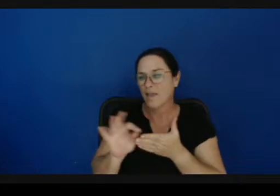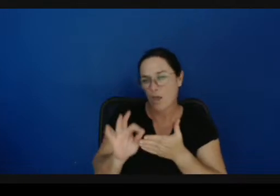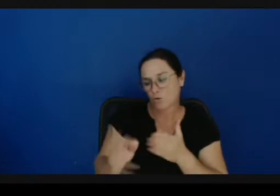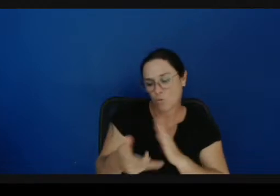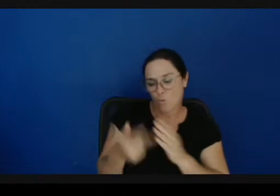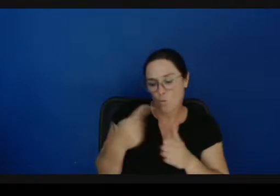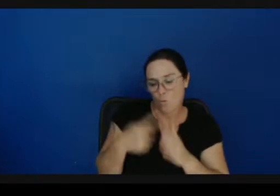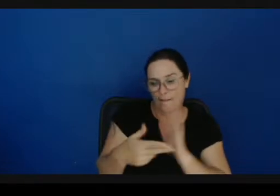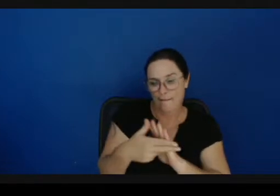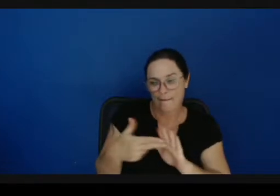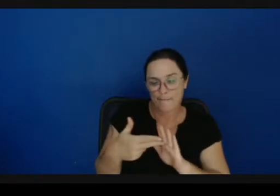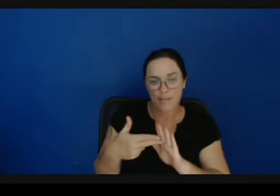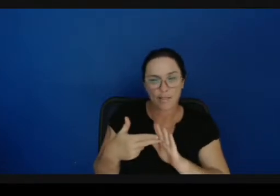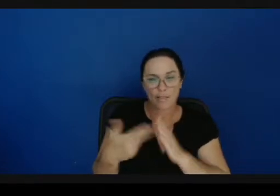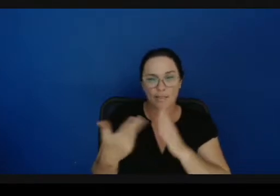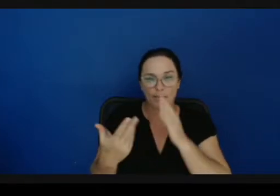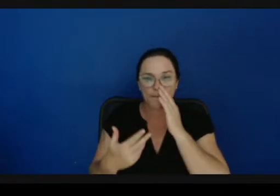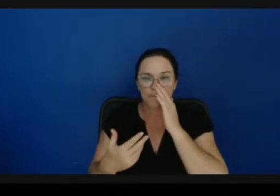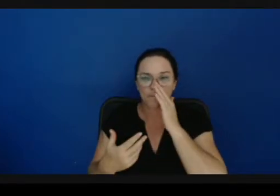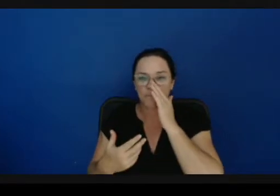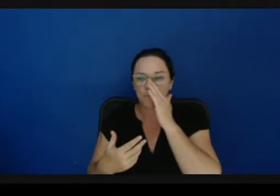counts? Yeah. What do we count? What do we not?